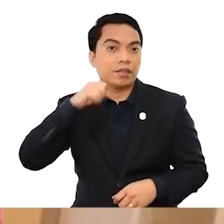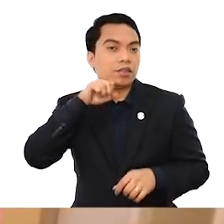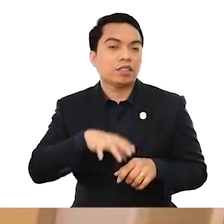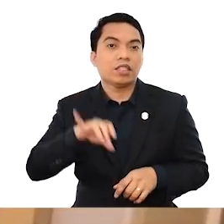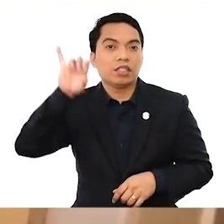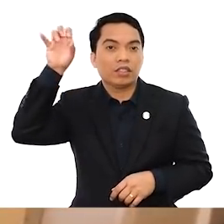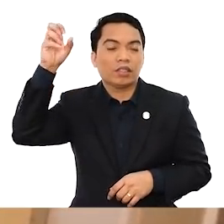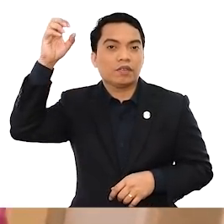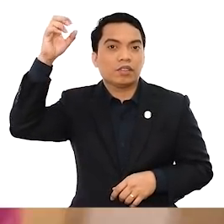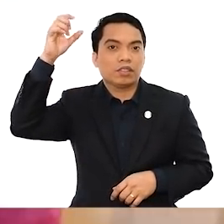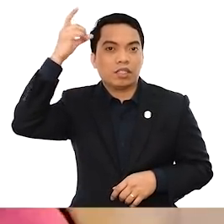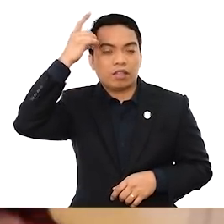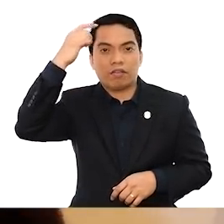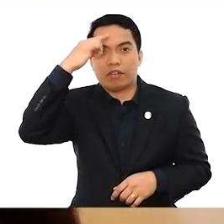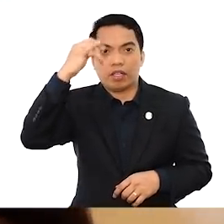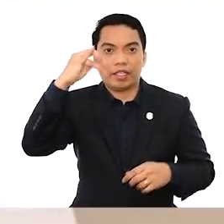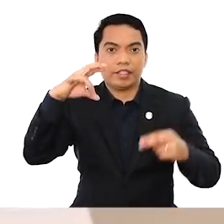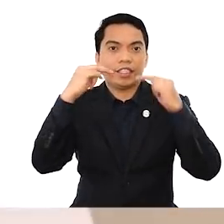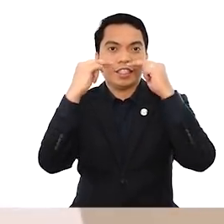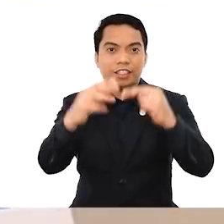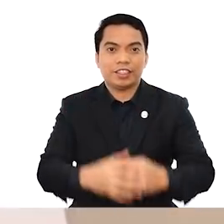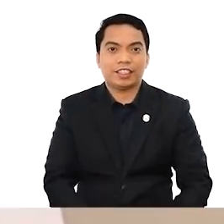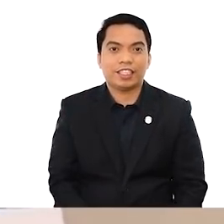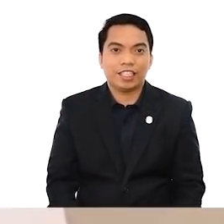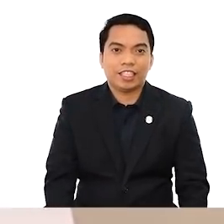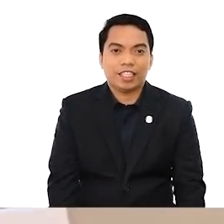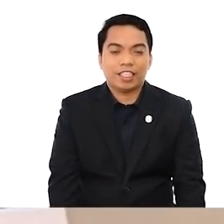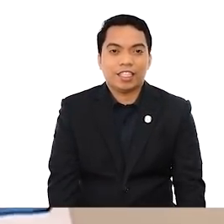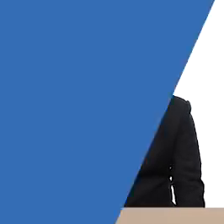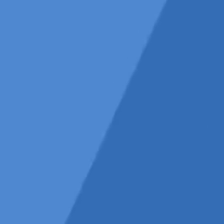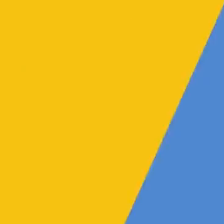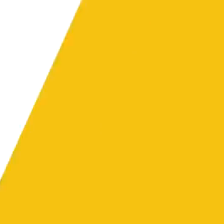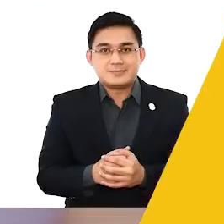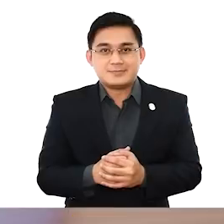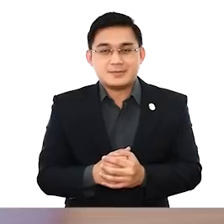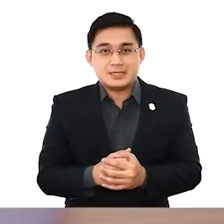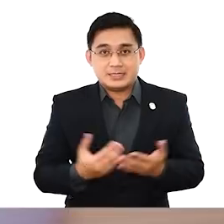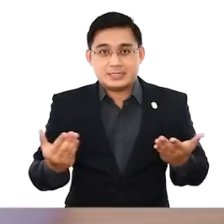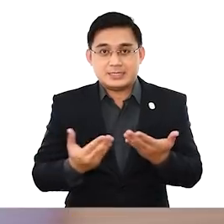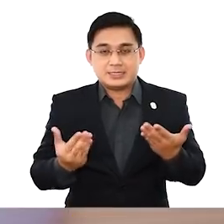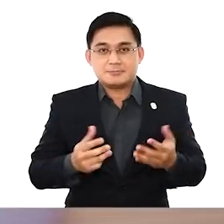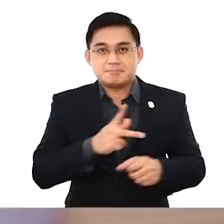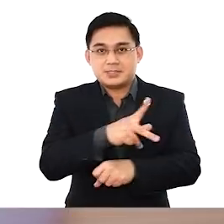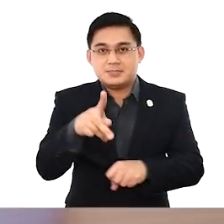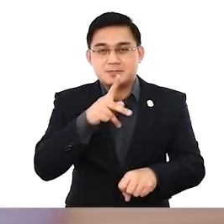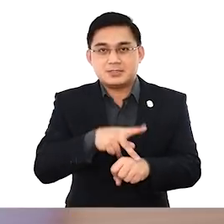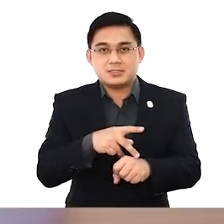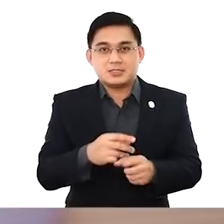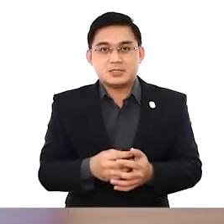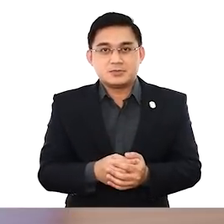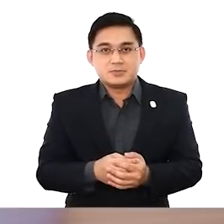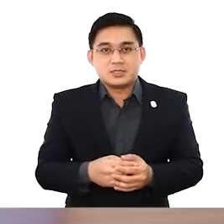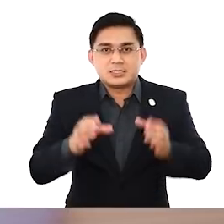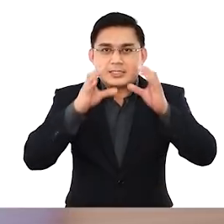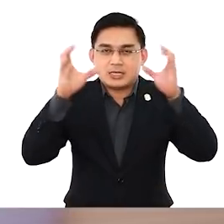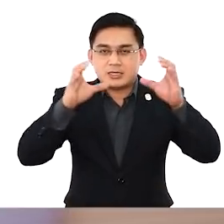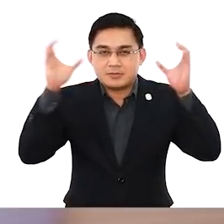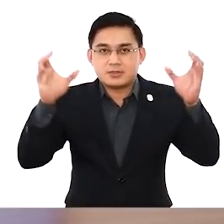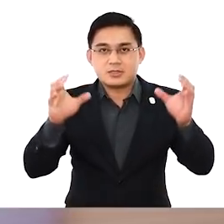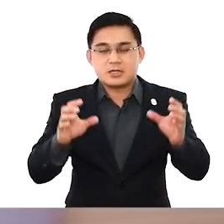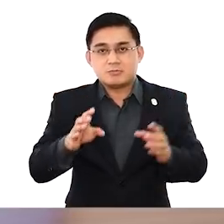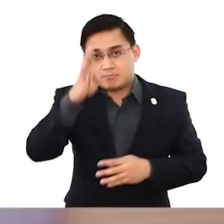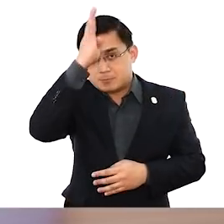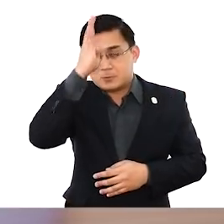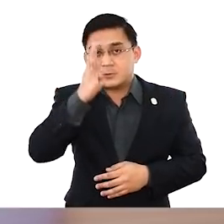Jeff De Leon for the Iglesia Ni Cristo News Network. Dito sa Pilipinas, ginunita ng mga